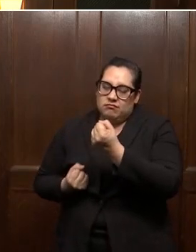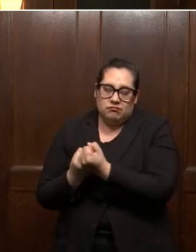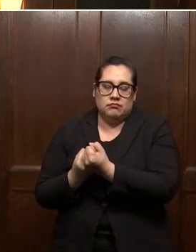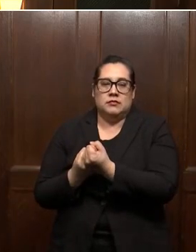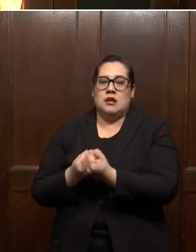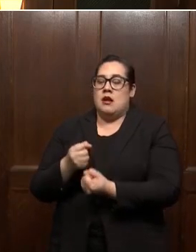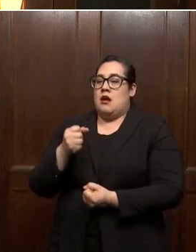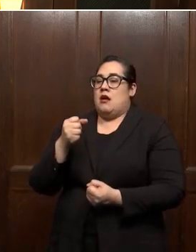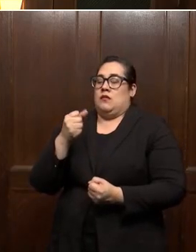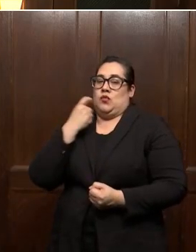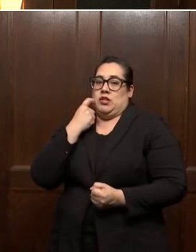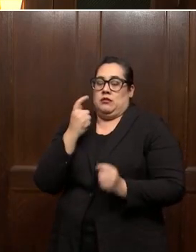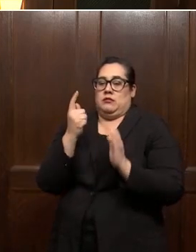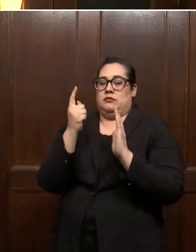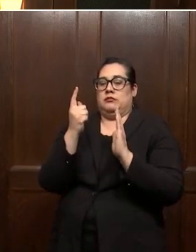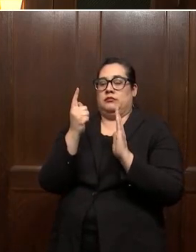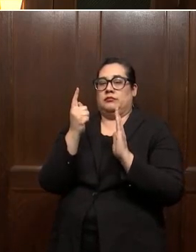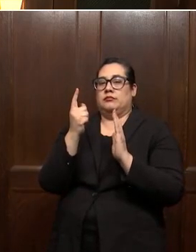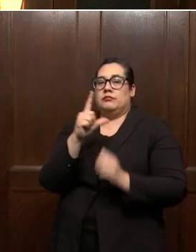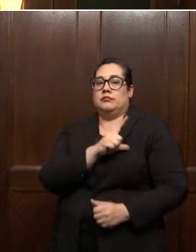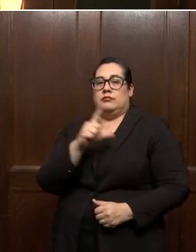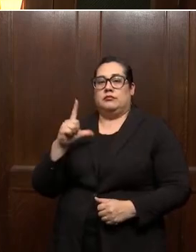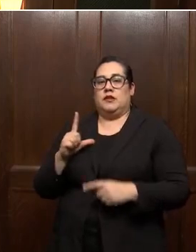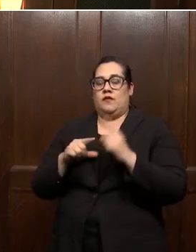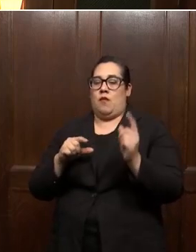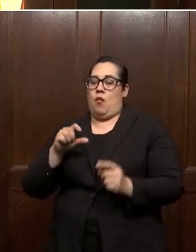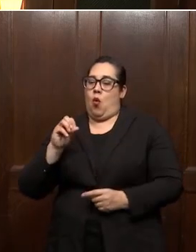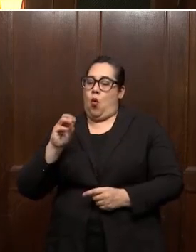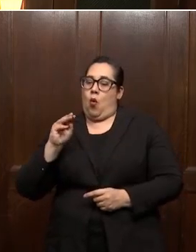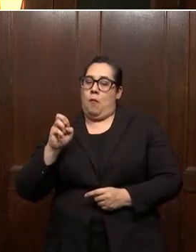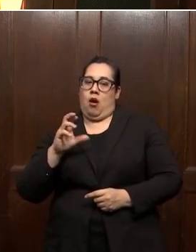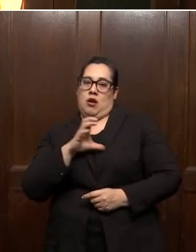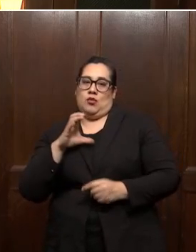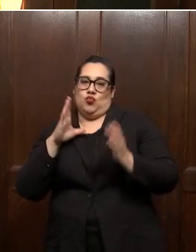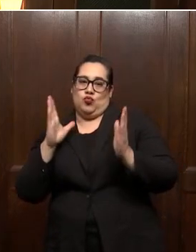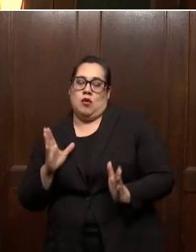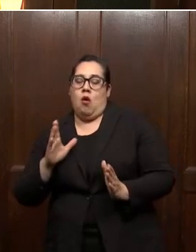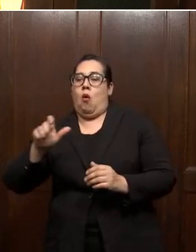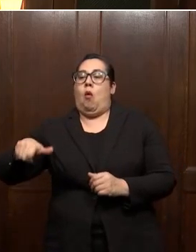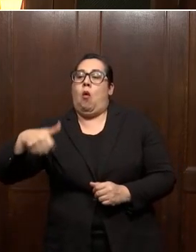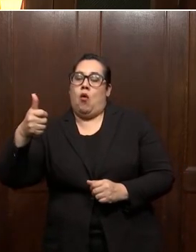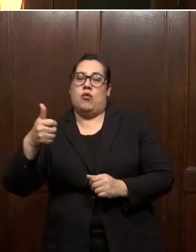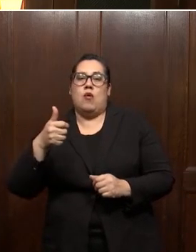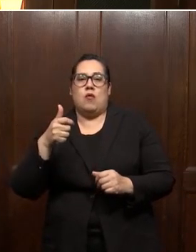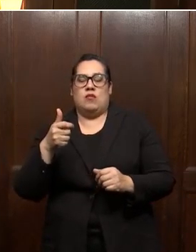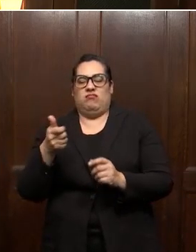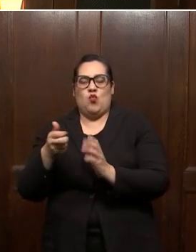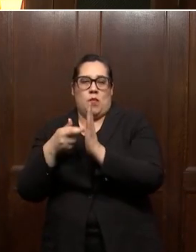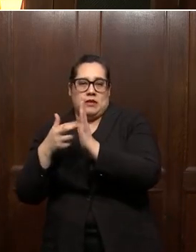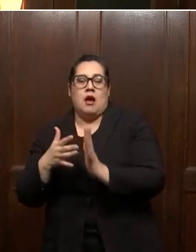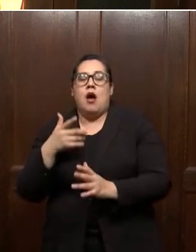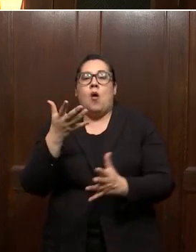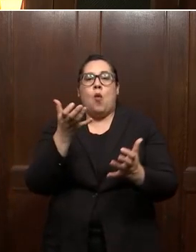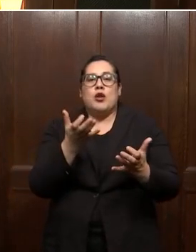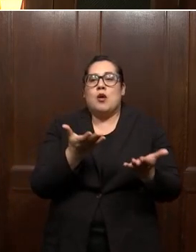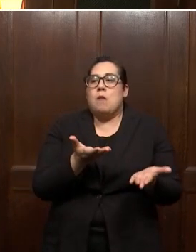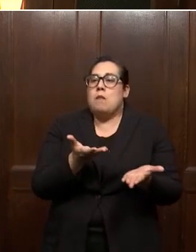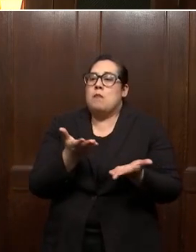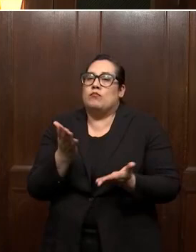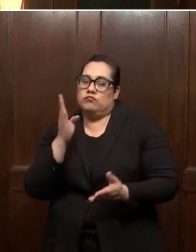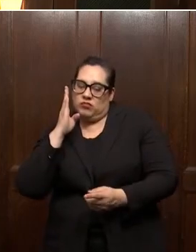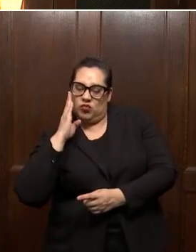la legislación del congresista Omar y otras que quieren traer